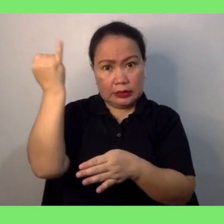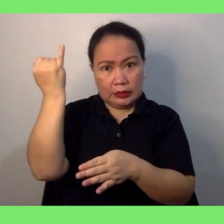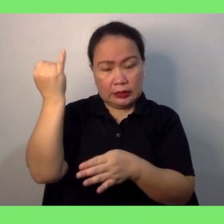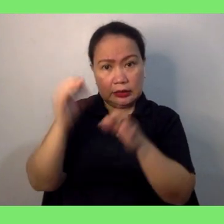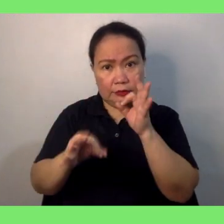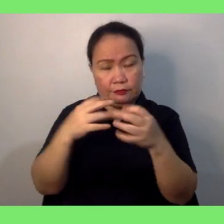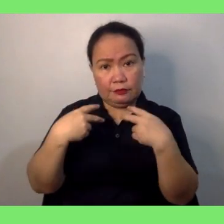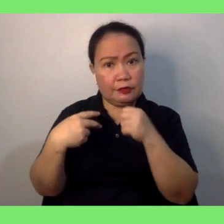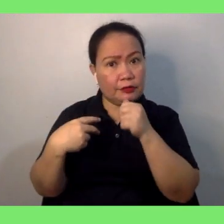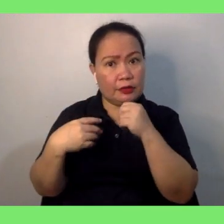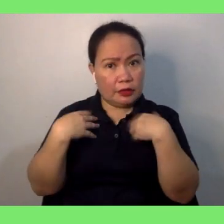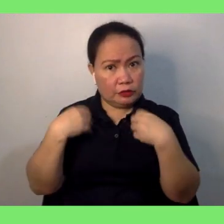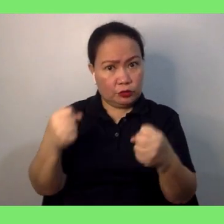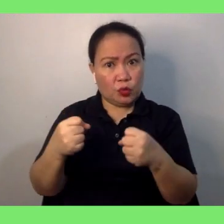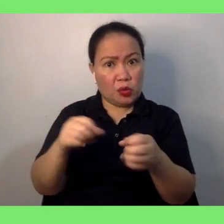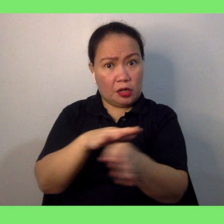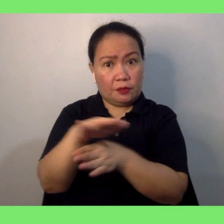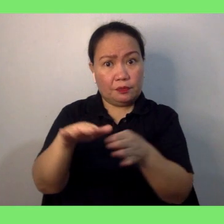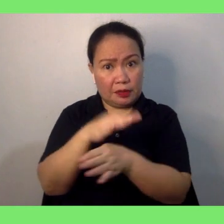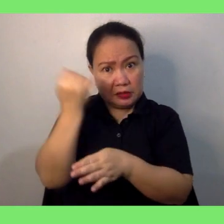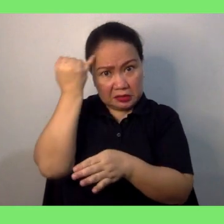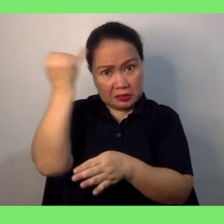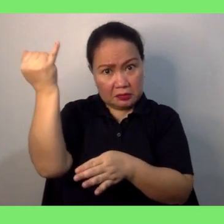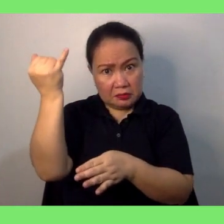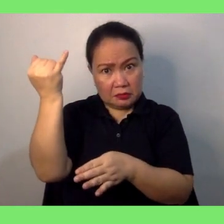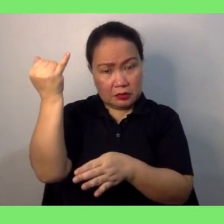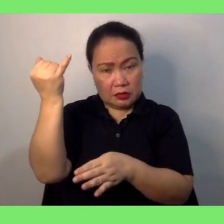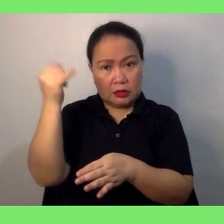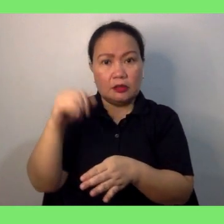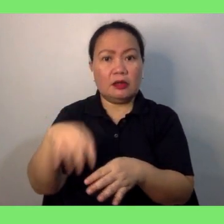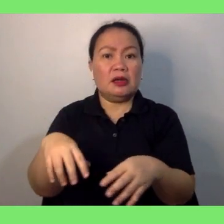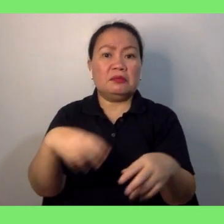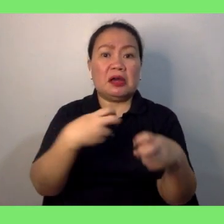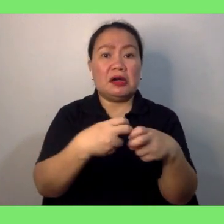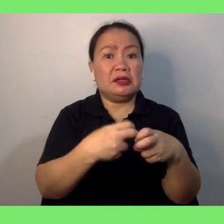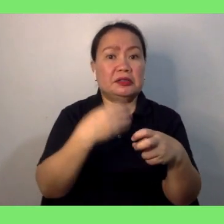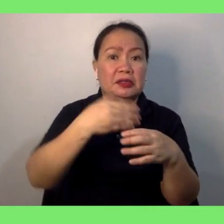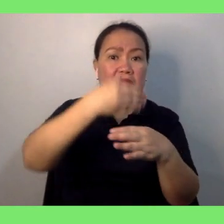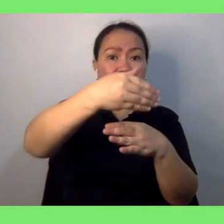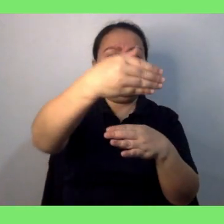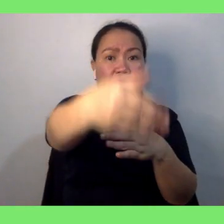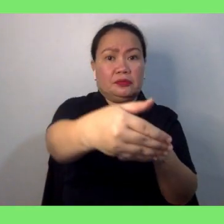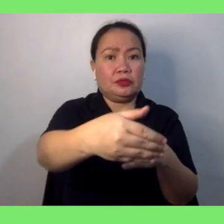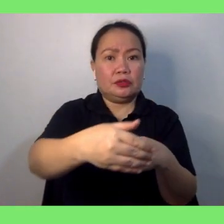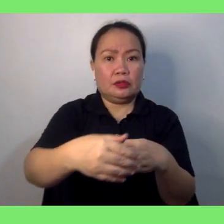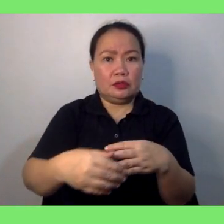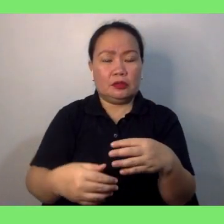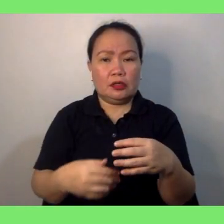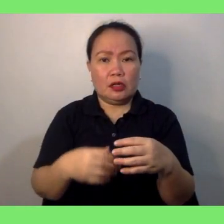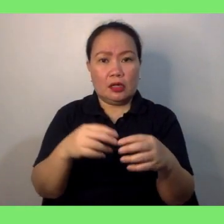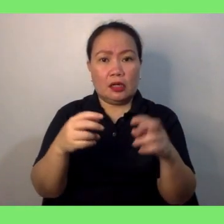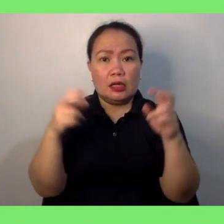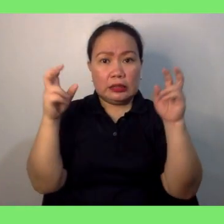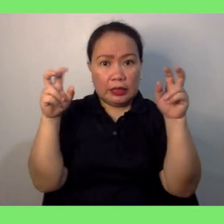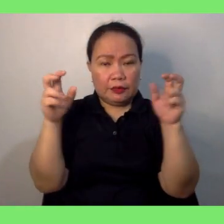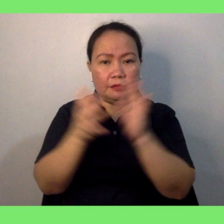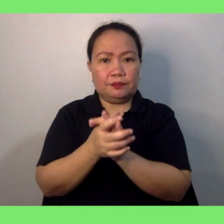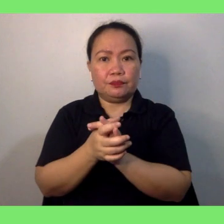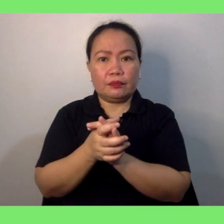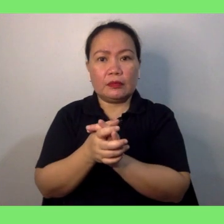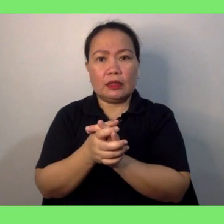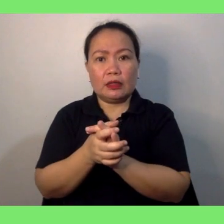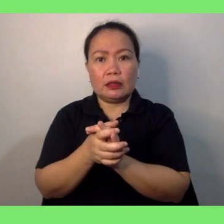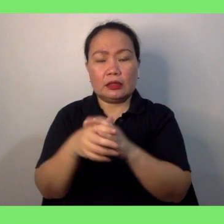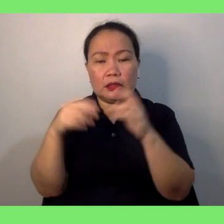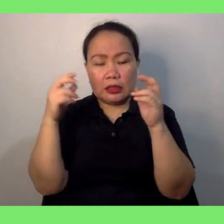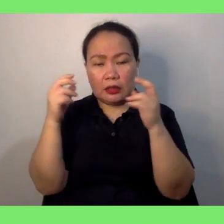concept, hindi mahihirapan po tayo sa mga susunod na topics. Okay? So, panoorin nyo po muna yung angle pairs